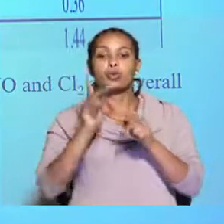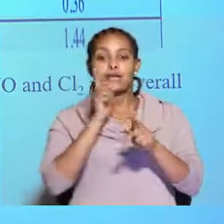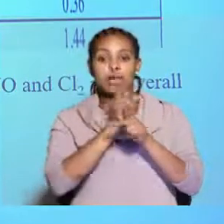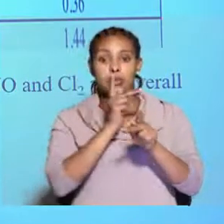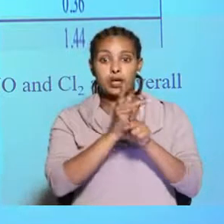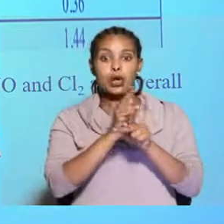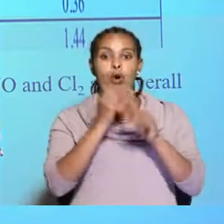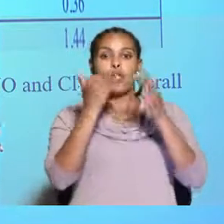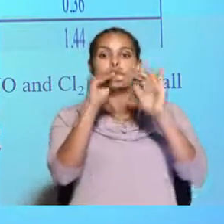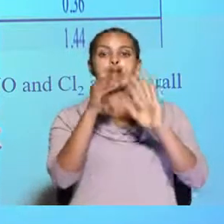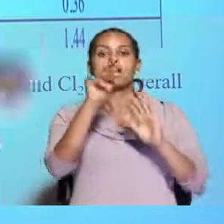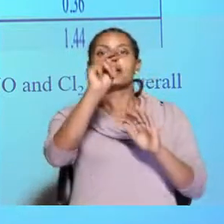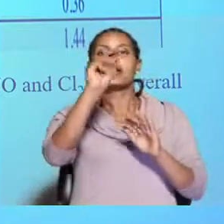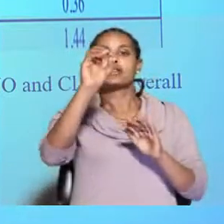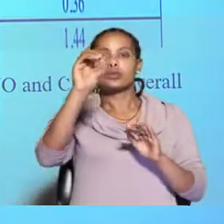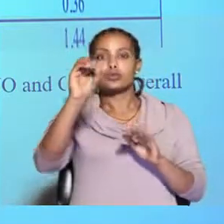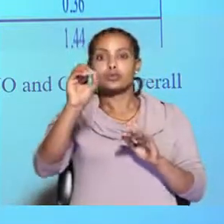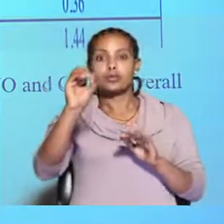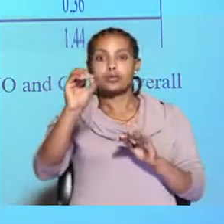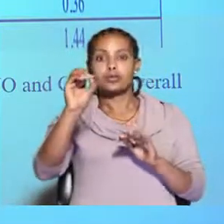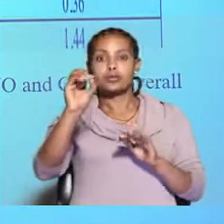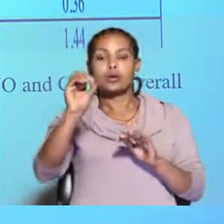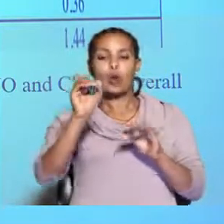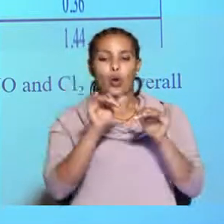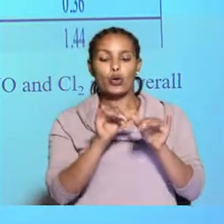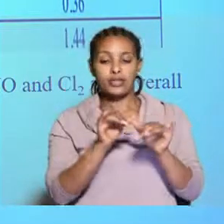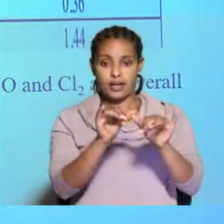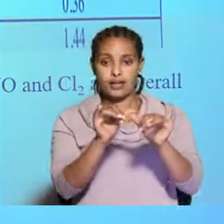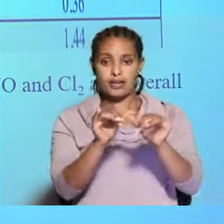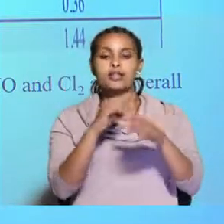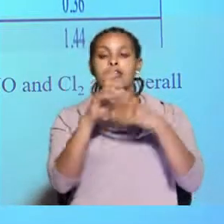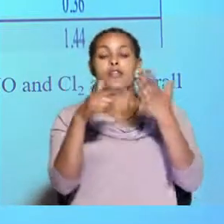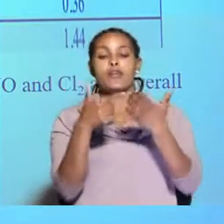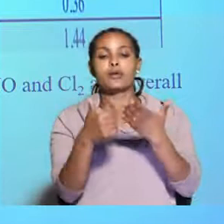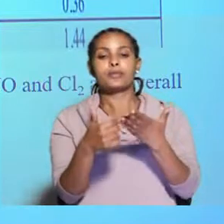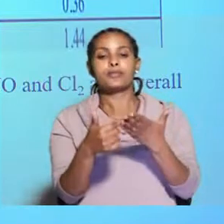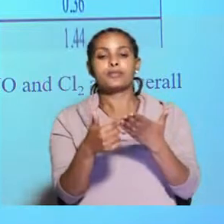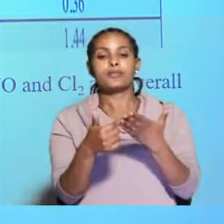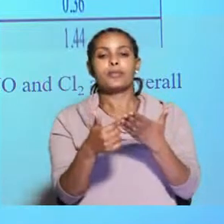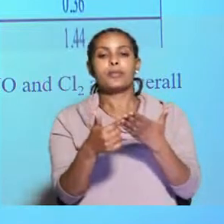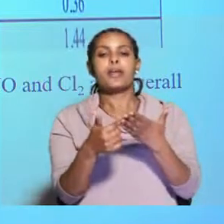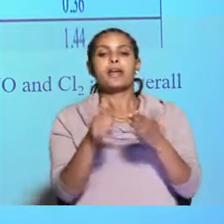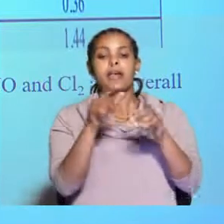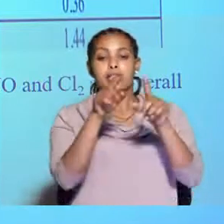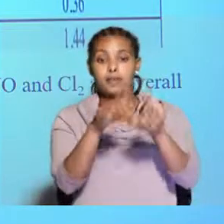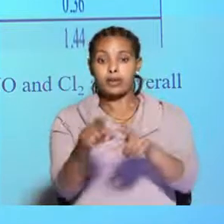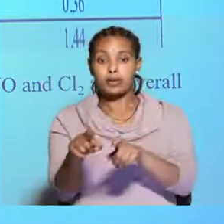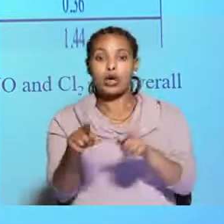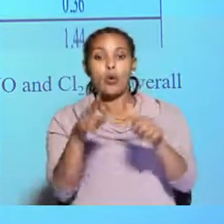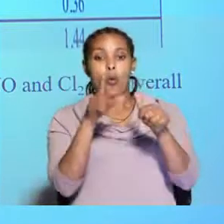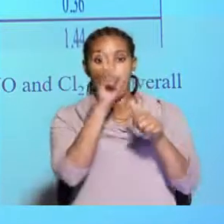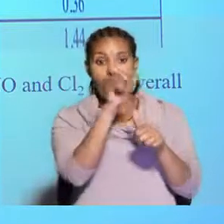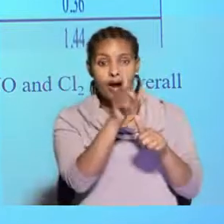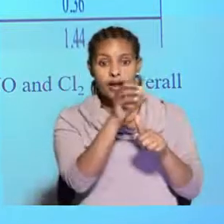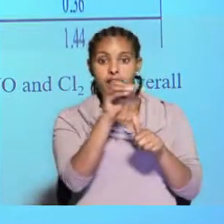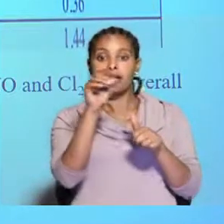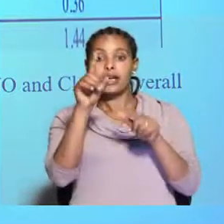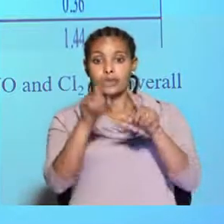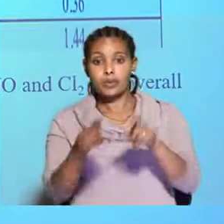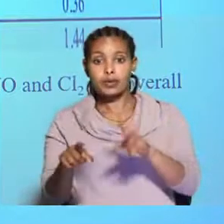keeping concentration of nitrogen monoxide constant. Therefore, in experiment 1 and